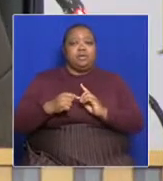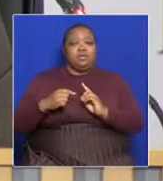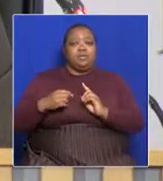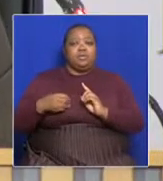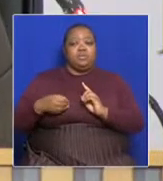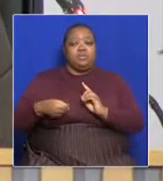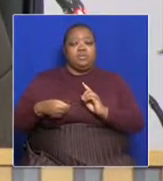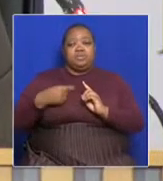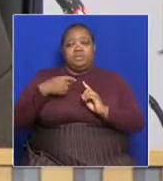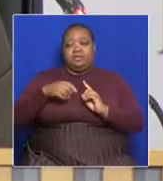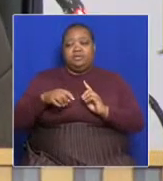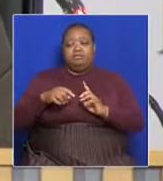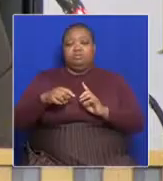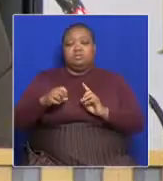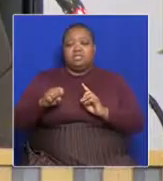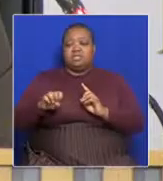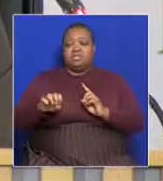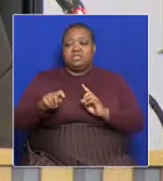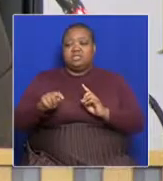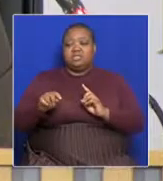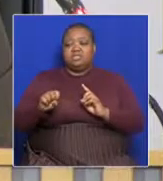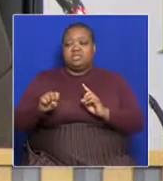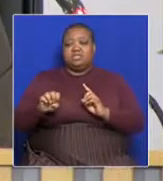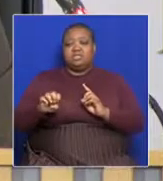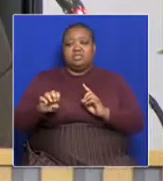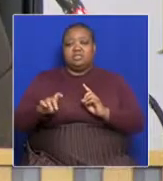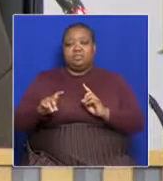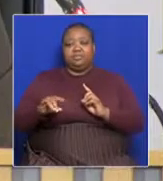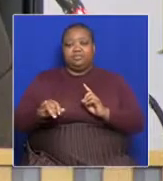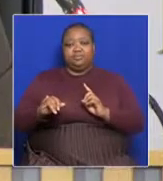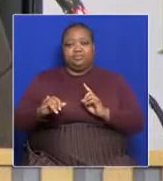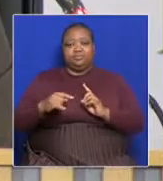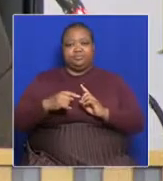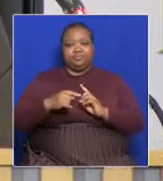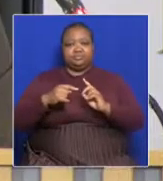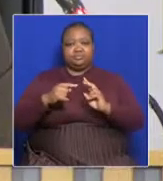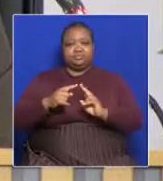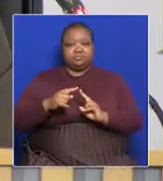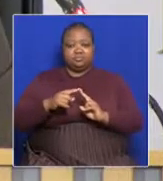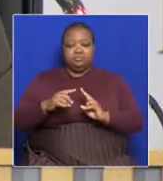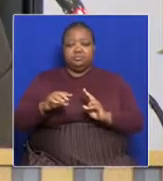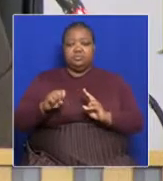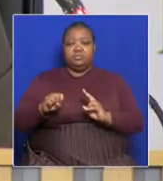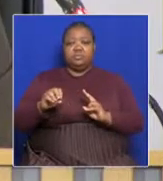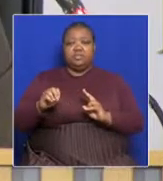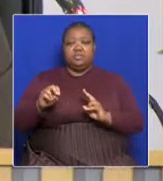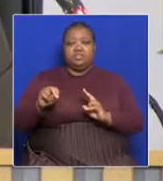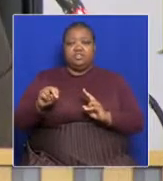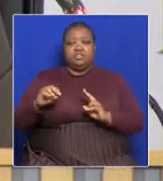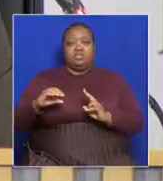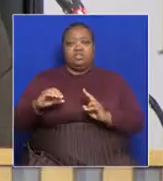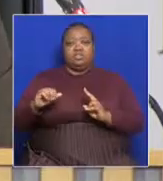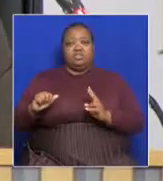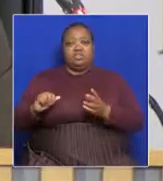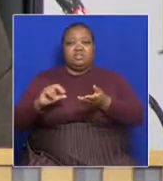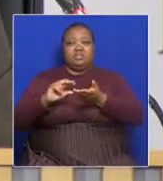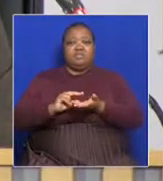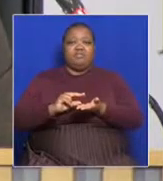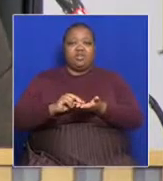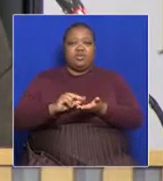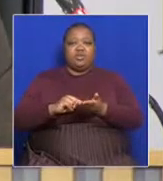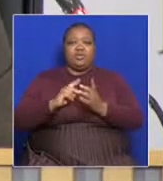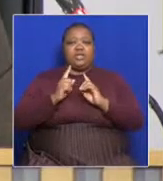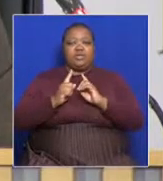alluded to, Commissioners, Colonel Songa was recording the conversation. So I'm sure she still has it. She was recording the